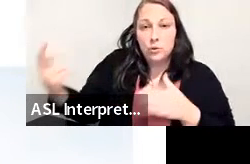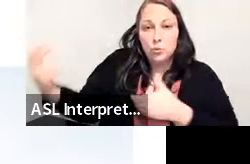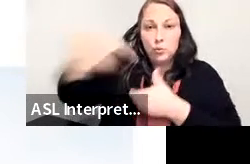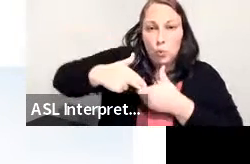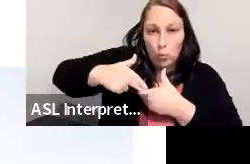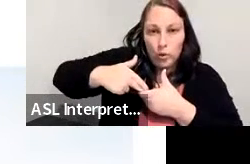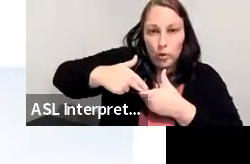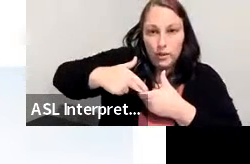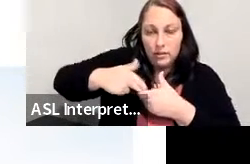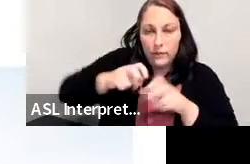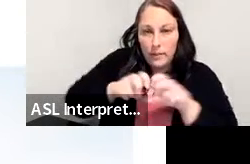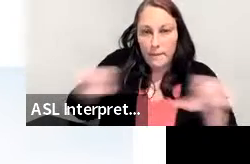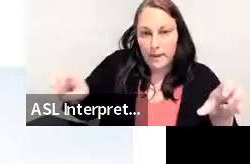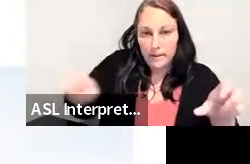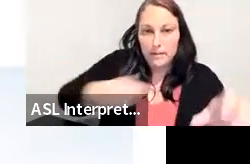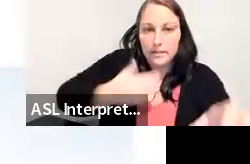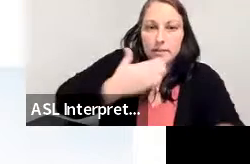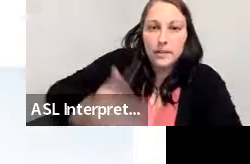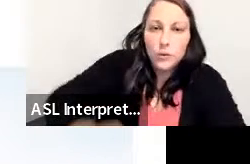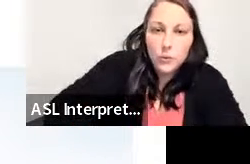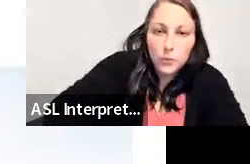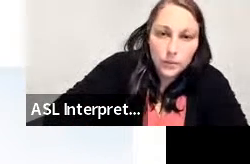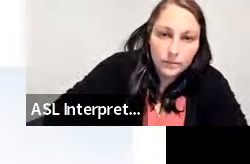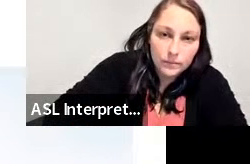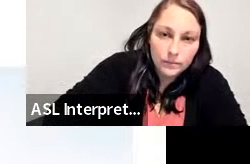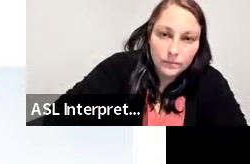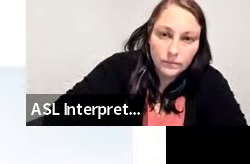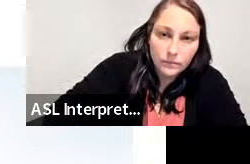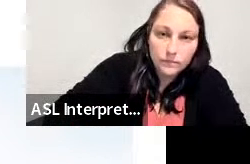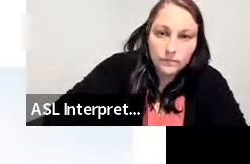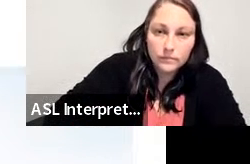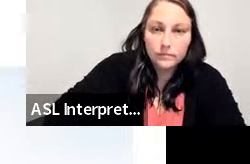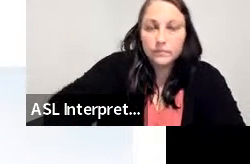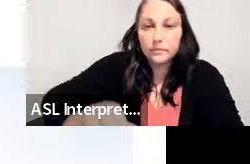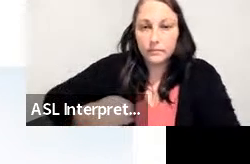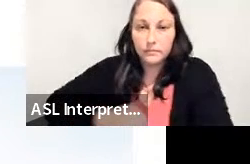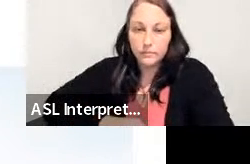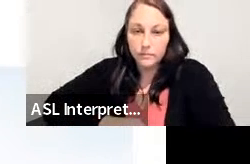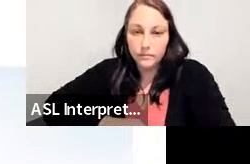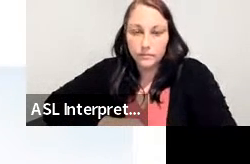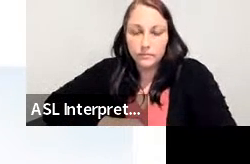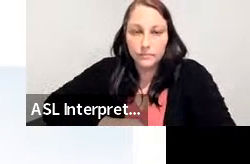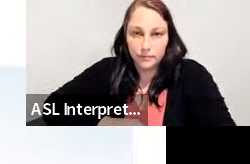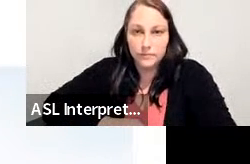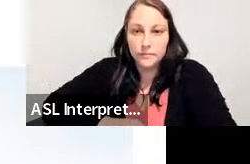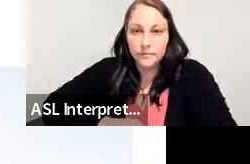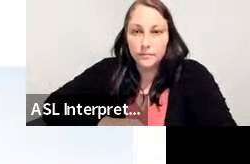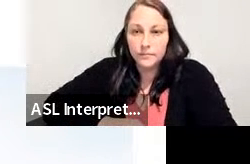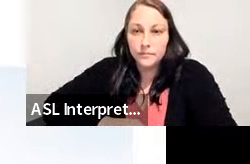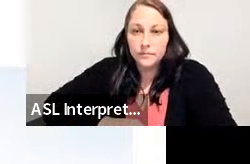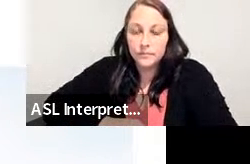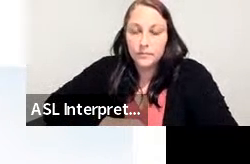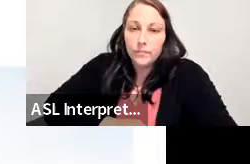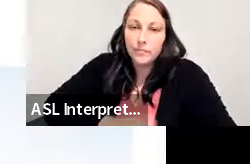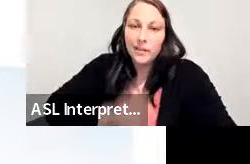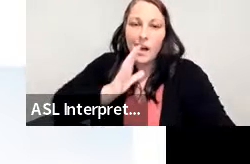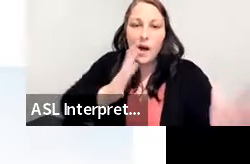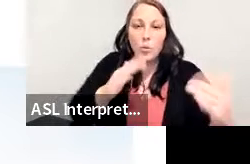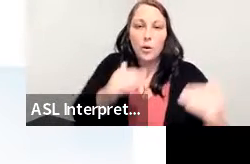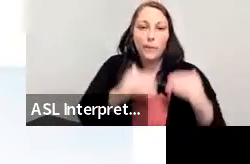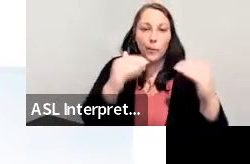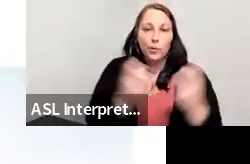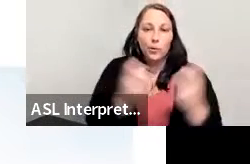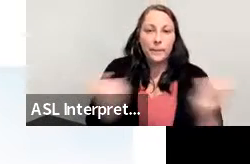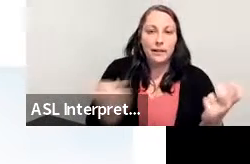a presenter. Perfect. I mean, yeah, they have to go on and off, right? Yes, I'll promote the panelist, and Okay, I will thanks so